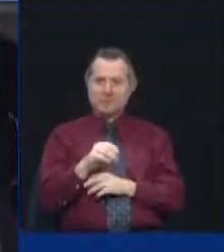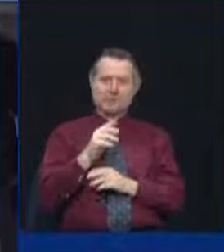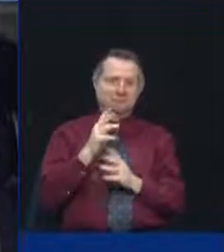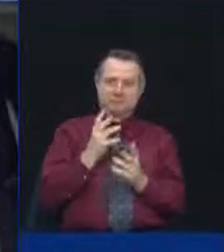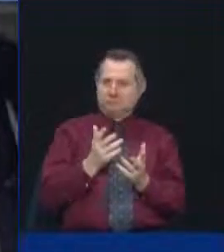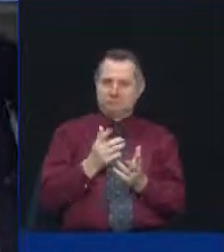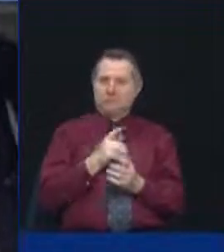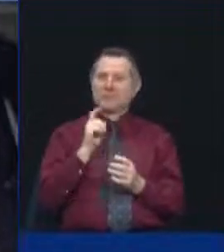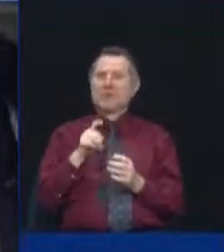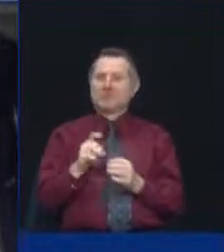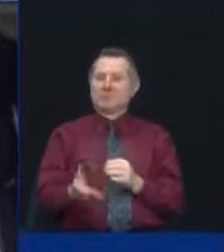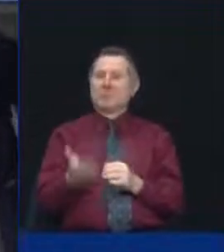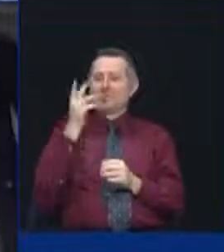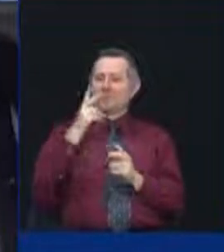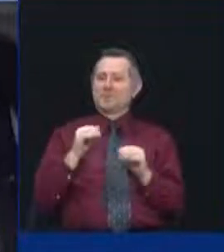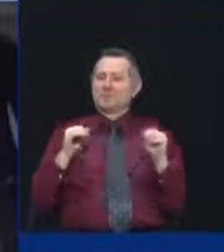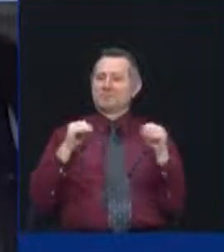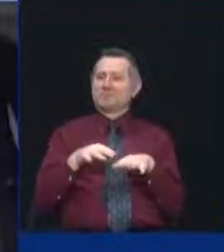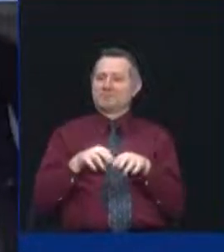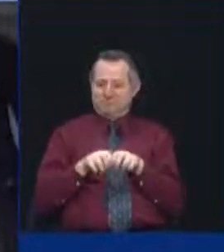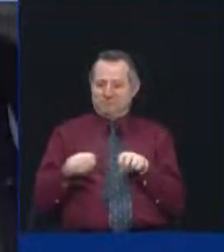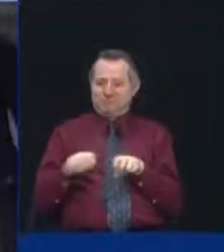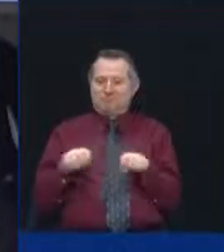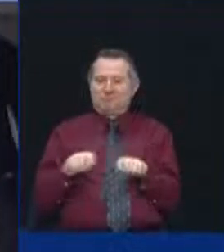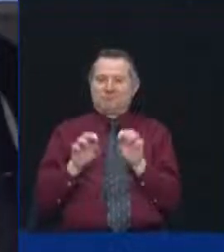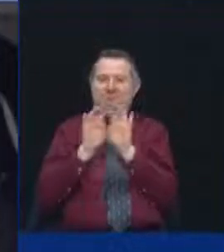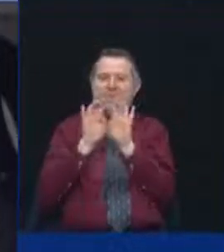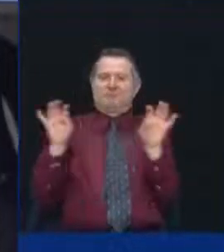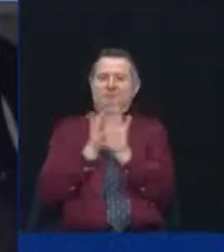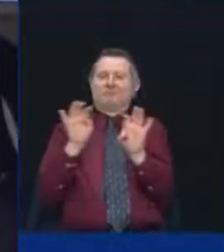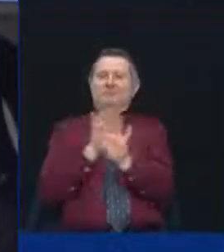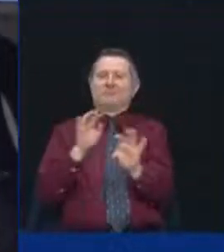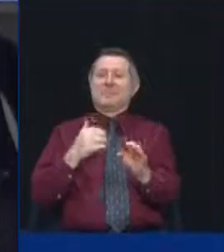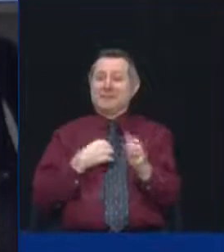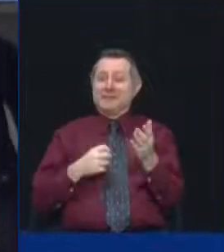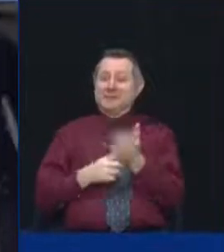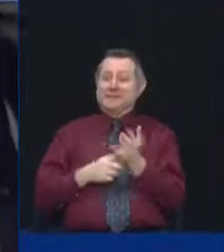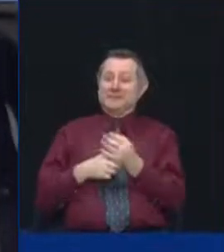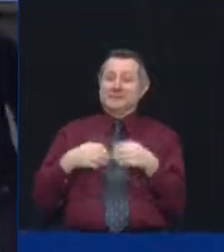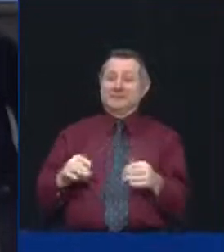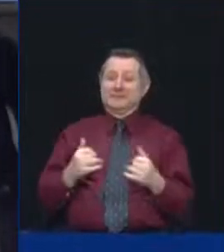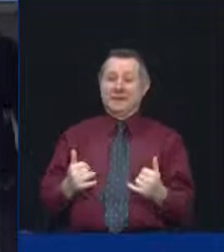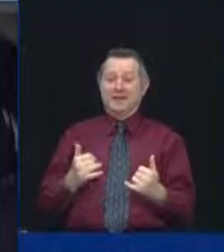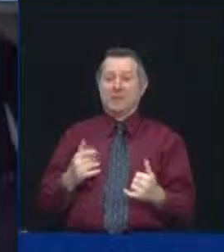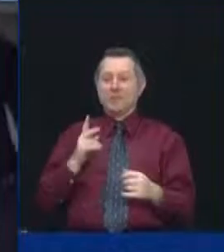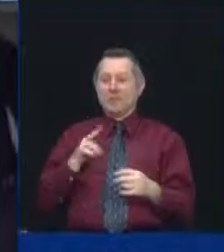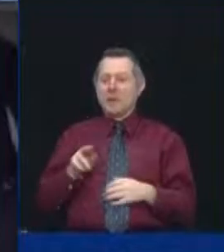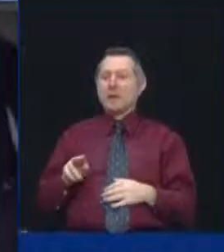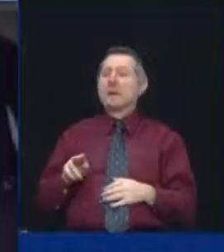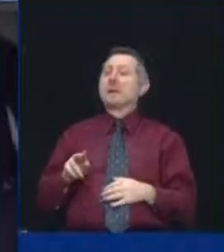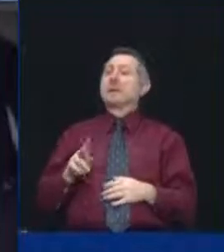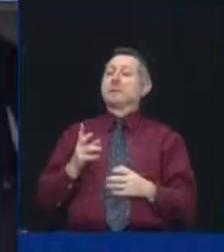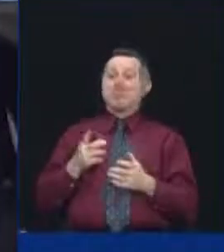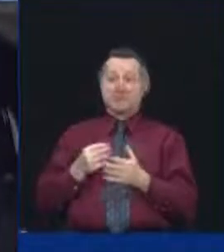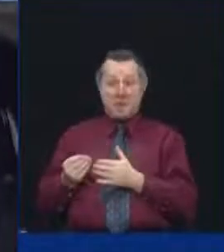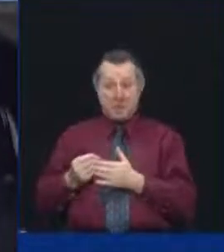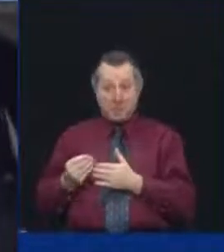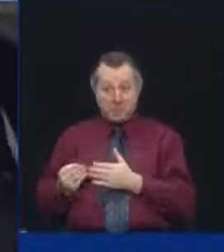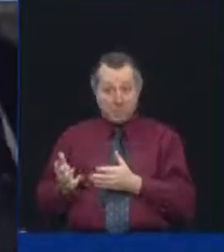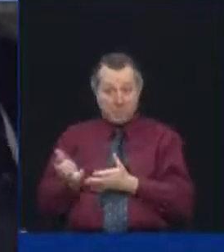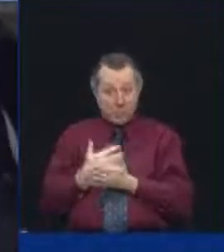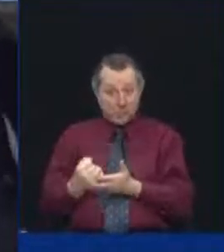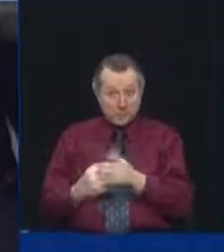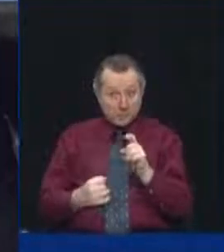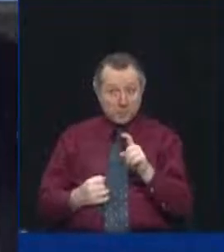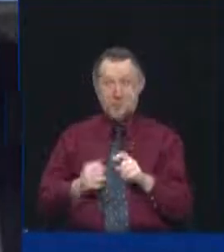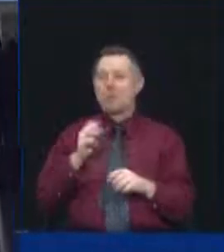capacity. So having this, the tickets go on sale now, they can start to gauge how many people are interested, what they're interested in, and then